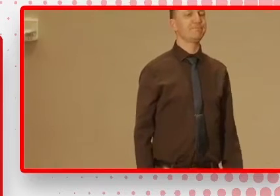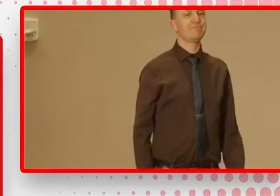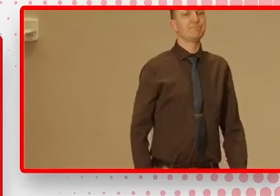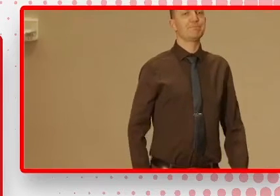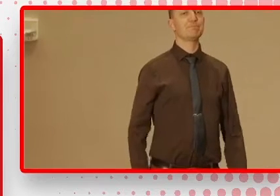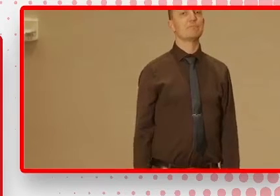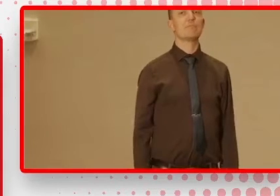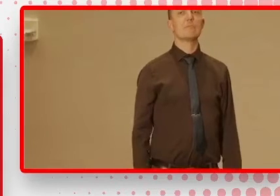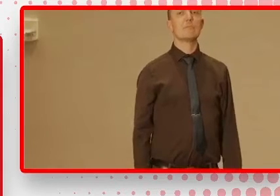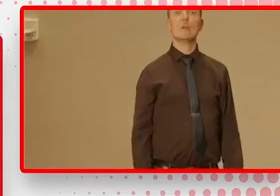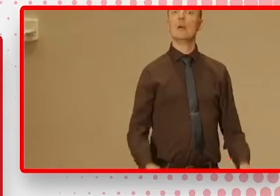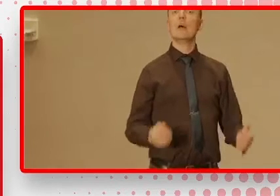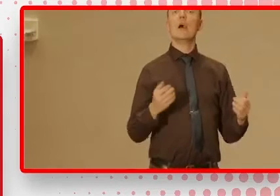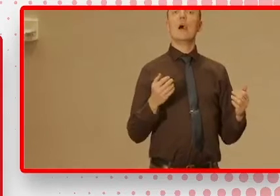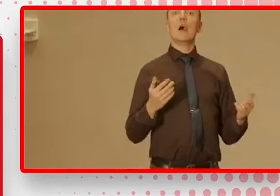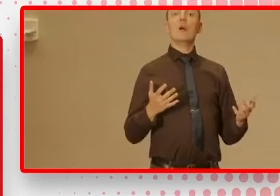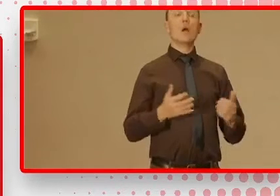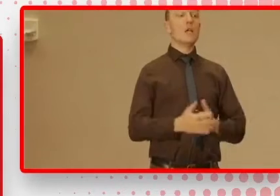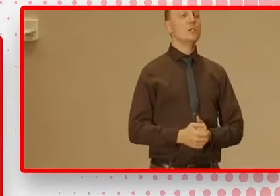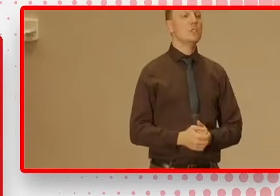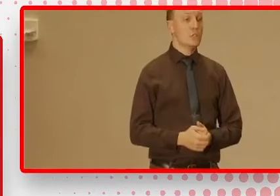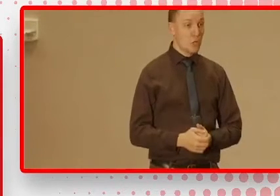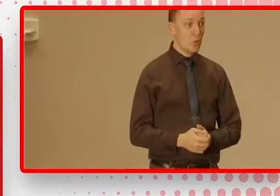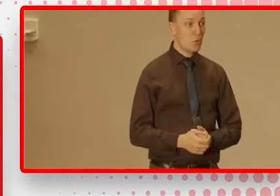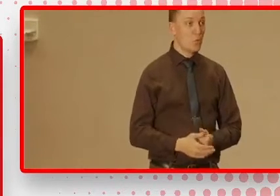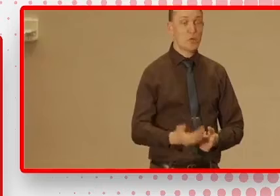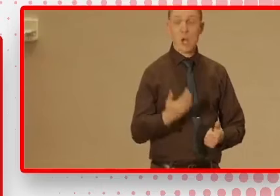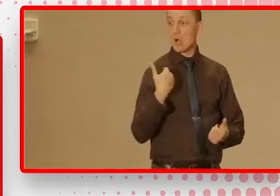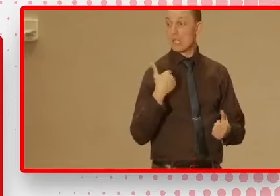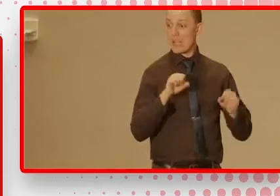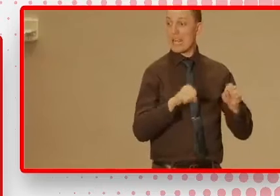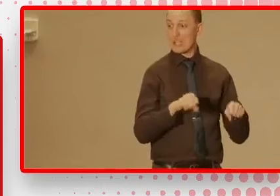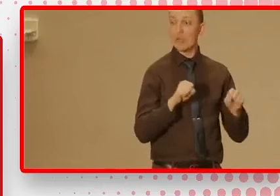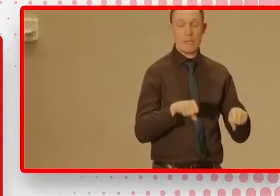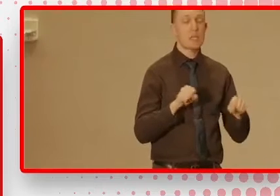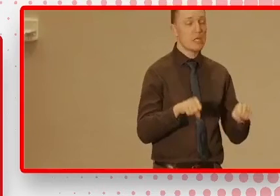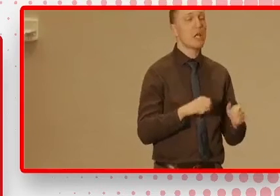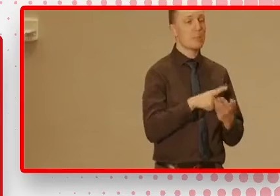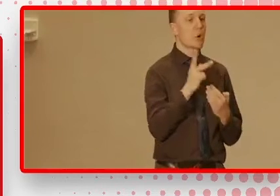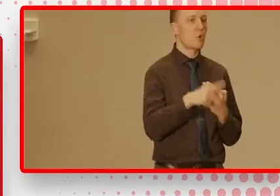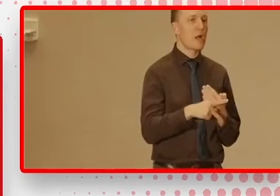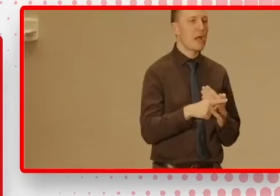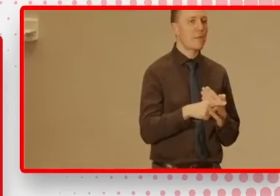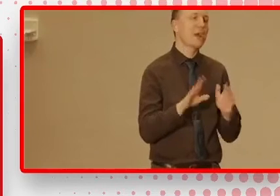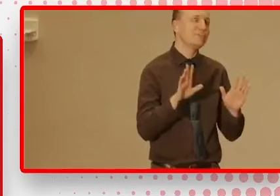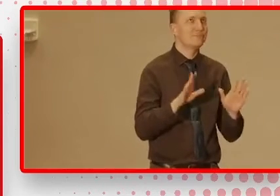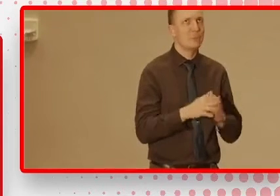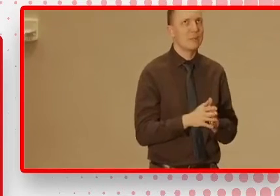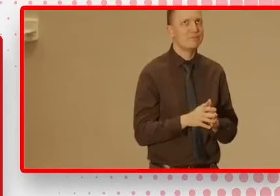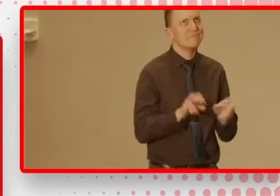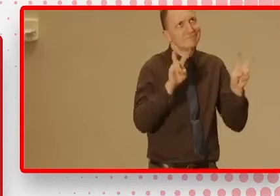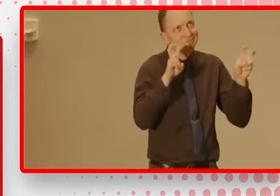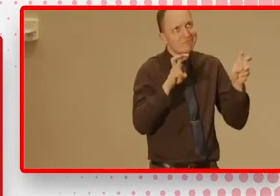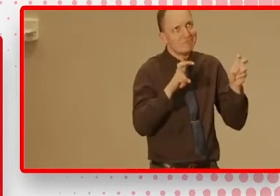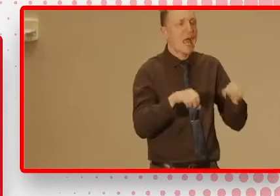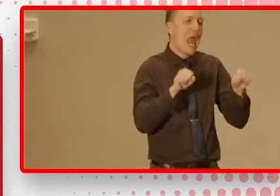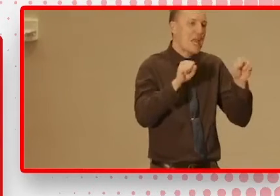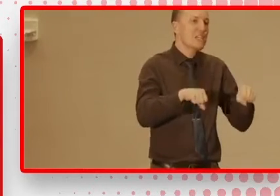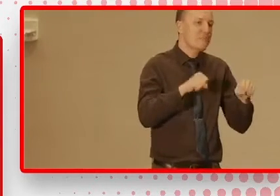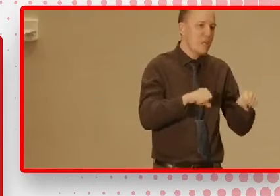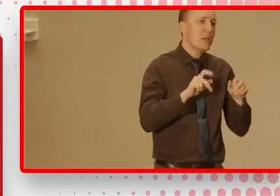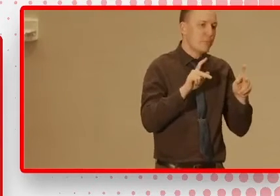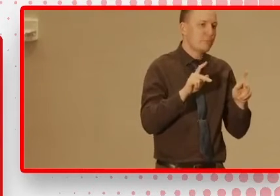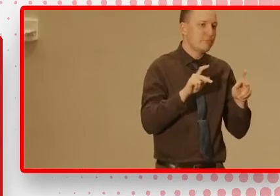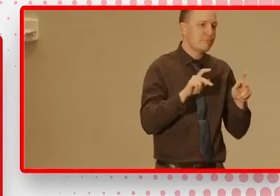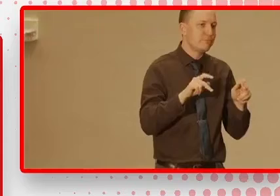All right, so we are an eligibility program. And I say that loosely because the traditional VR services, you're going to learn